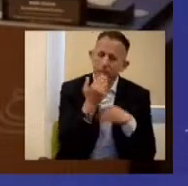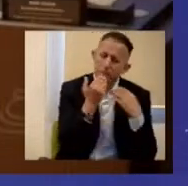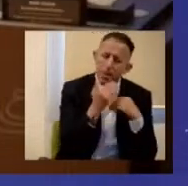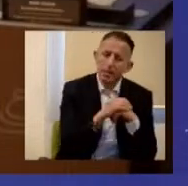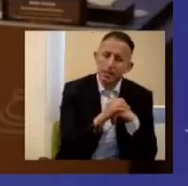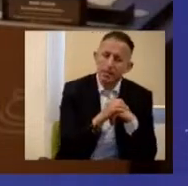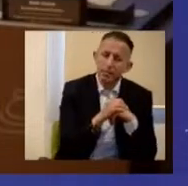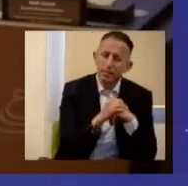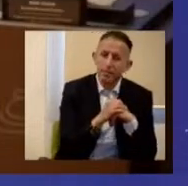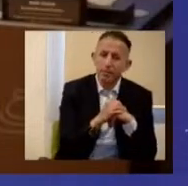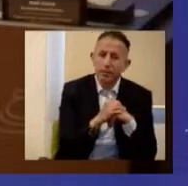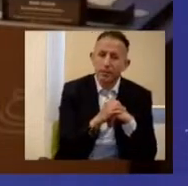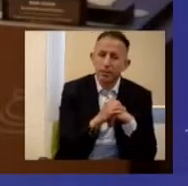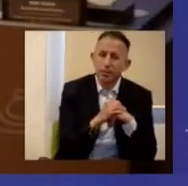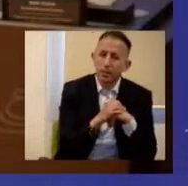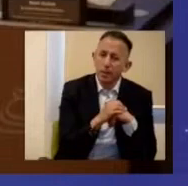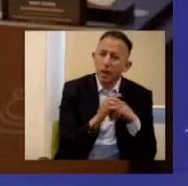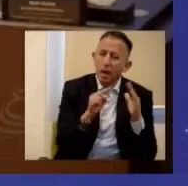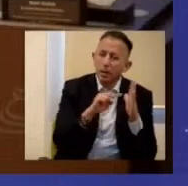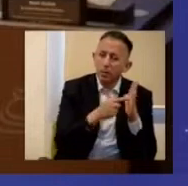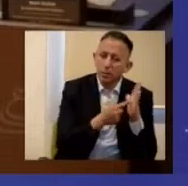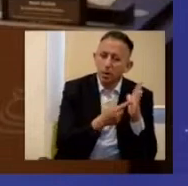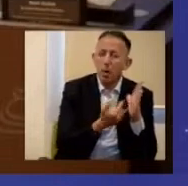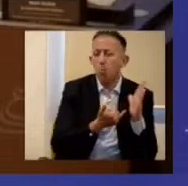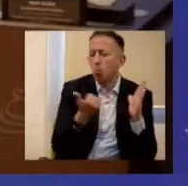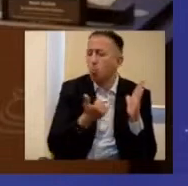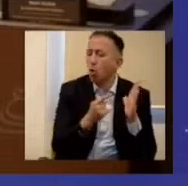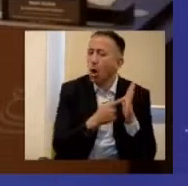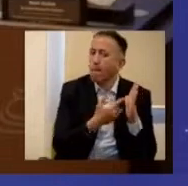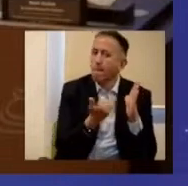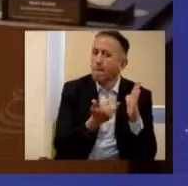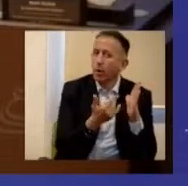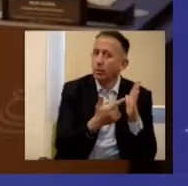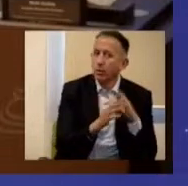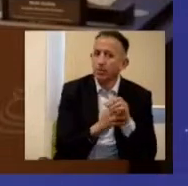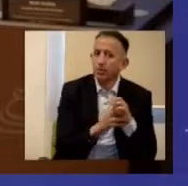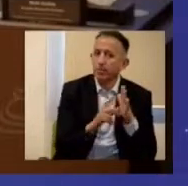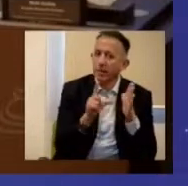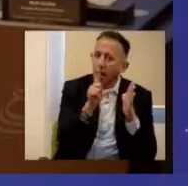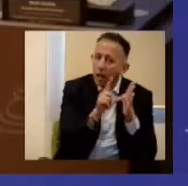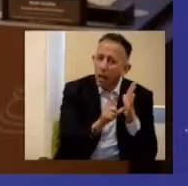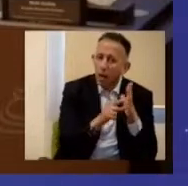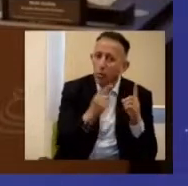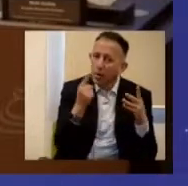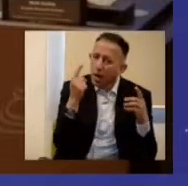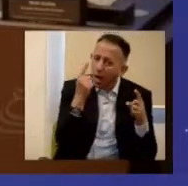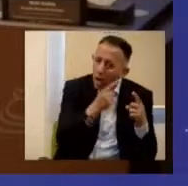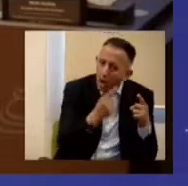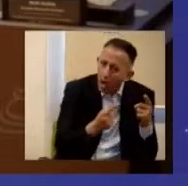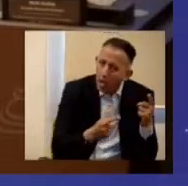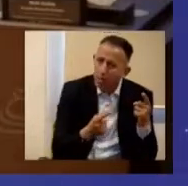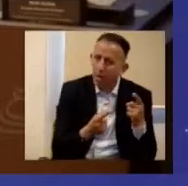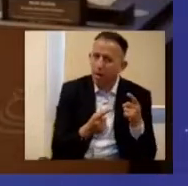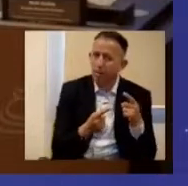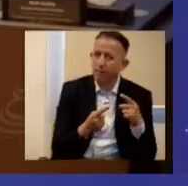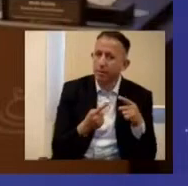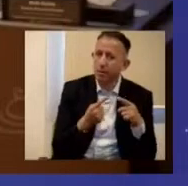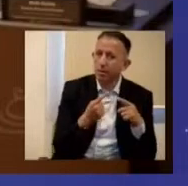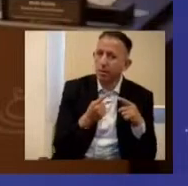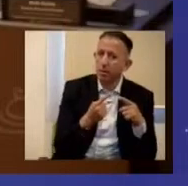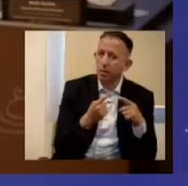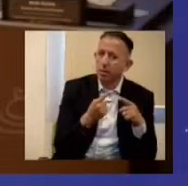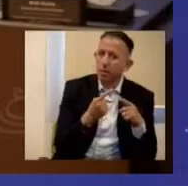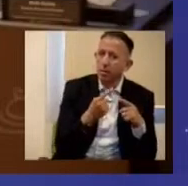because tools and targets and goals are good, but the organization is very important to reach them.